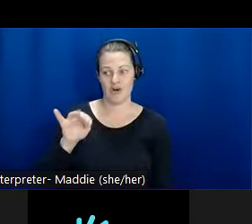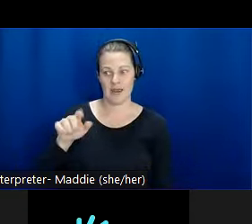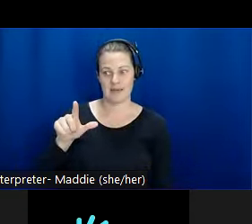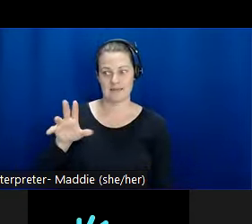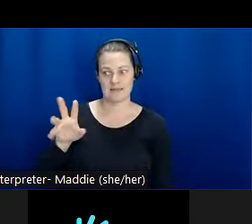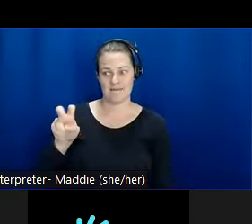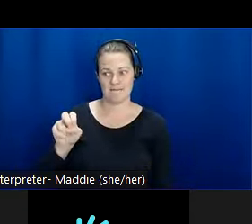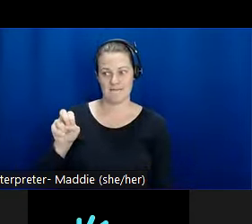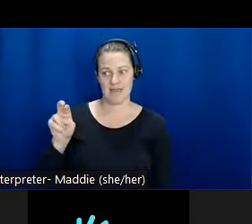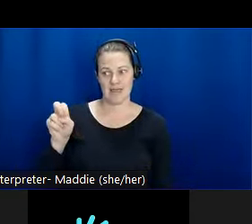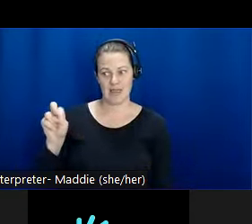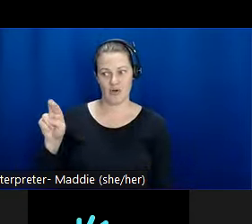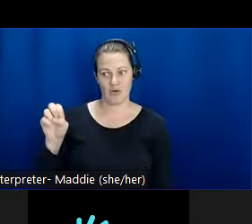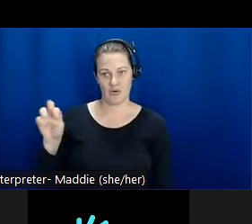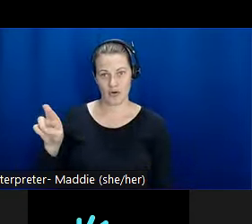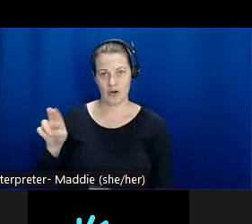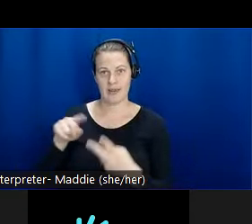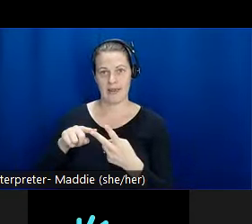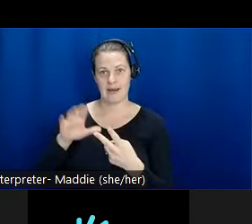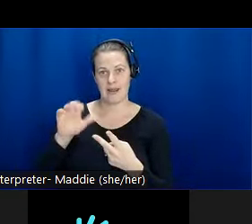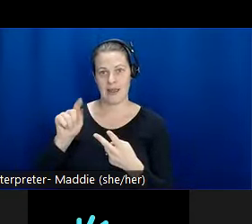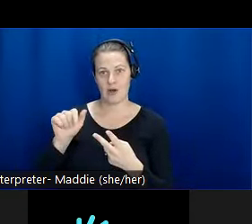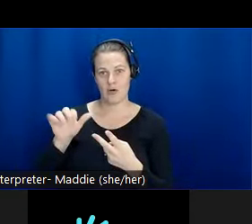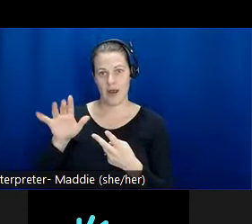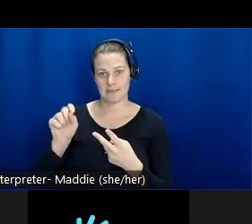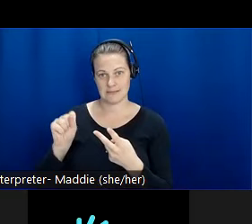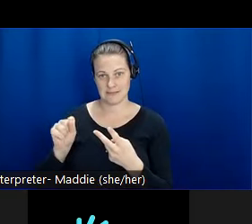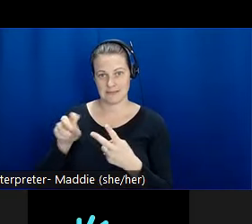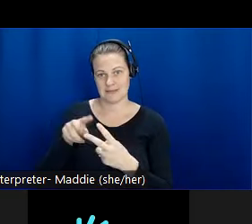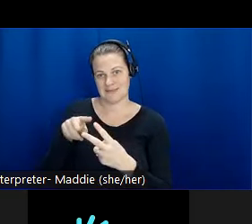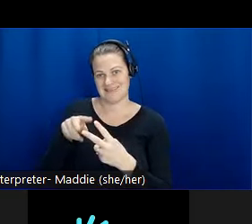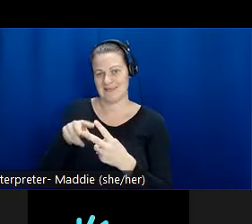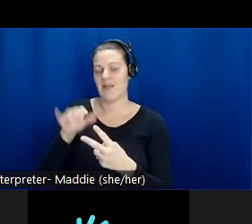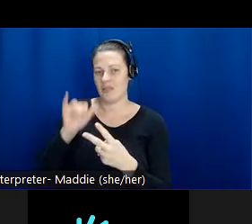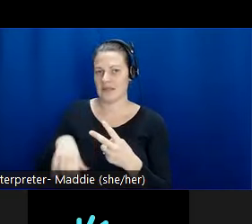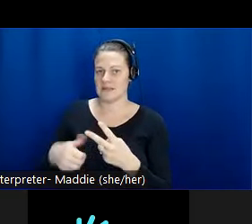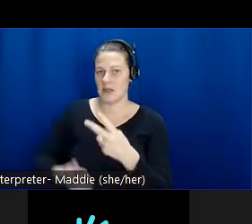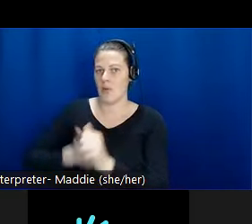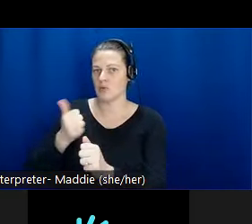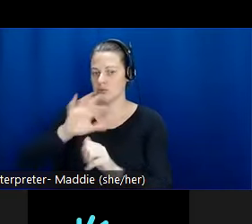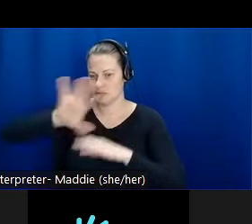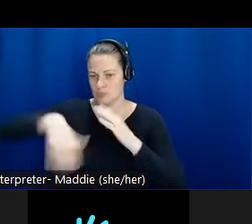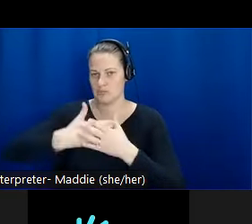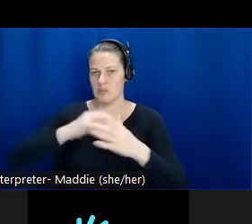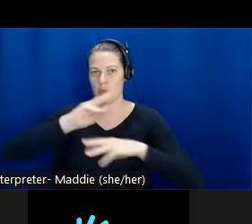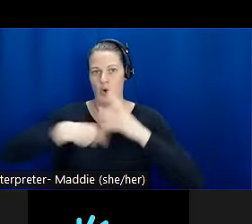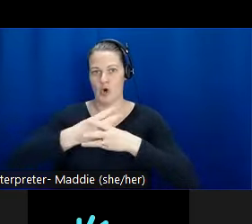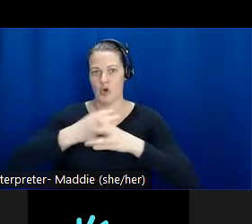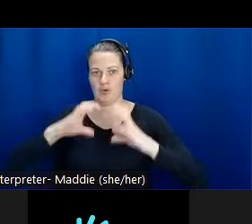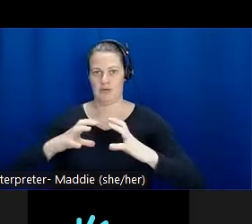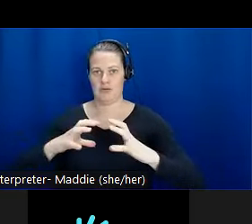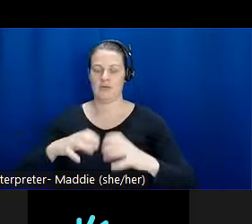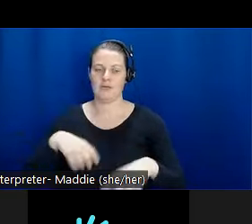vision impairment, highlighting the need for eye care throughout the world. Similarly, we can